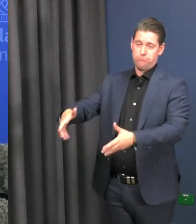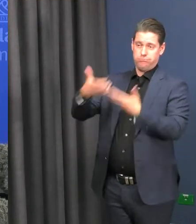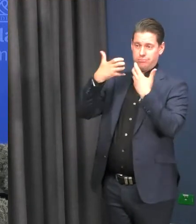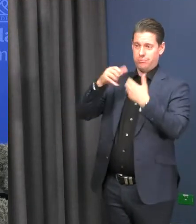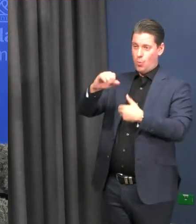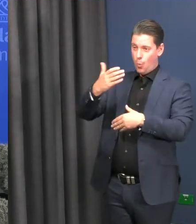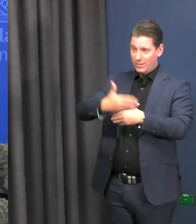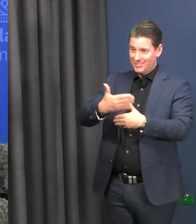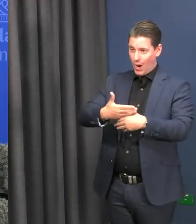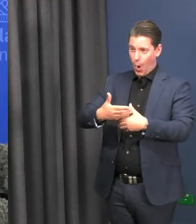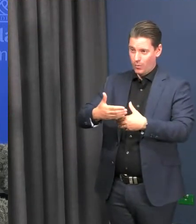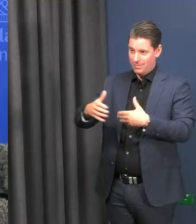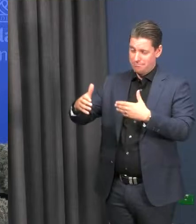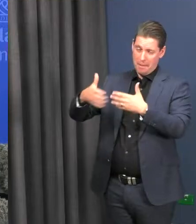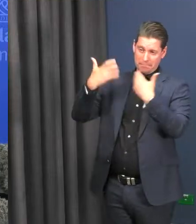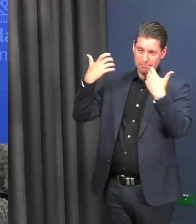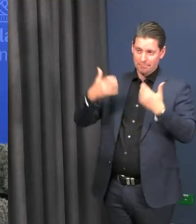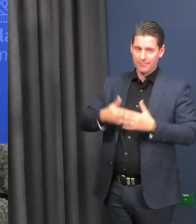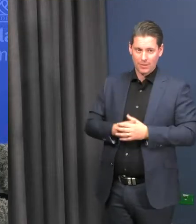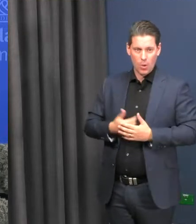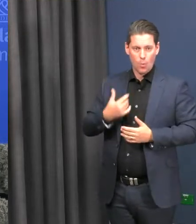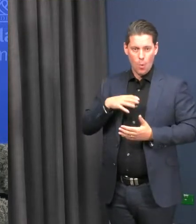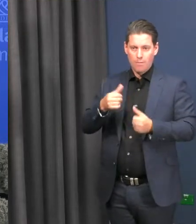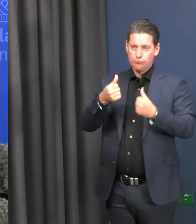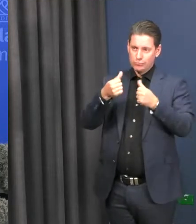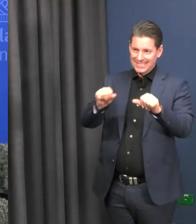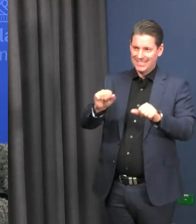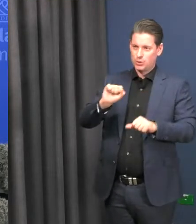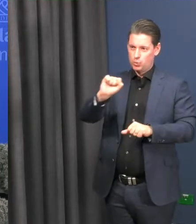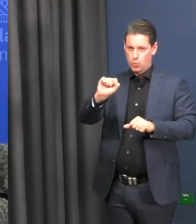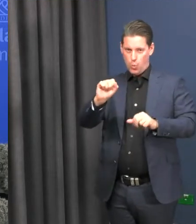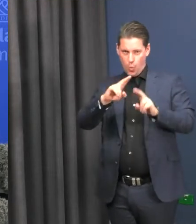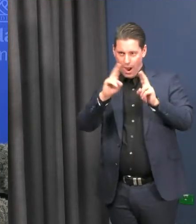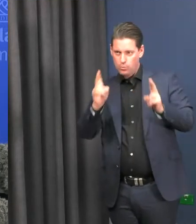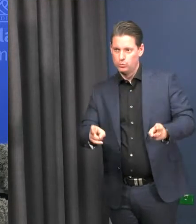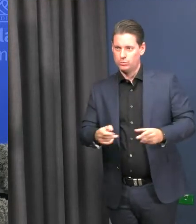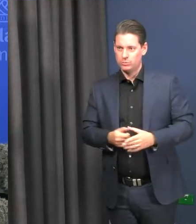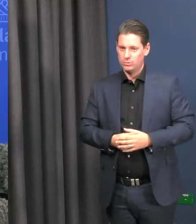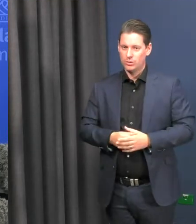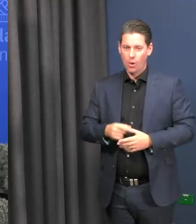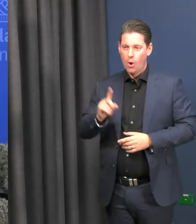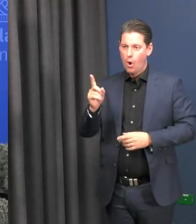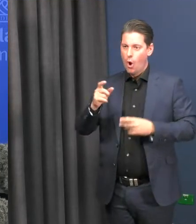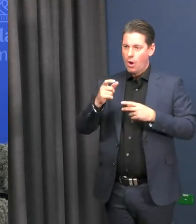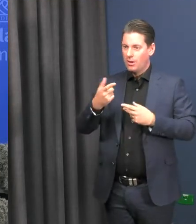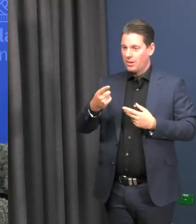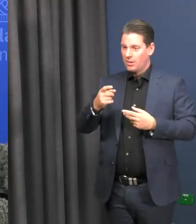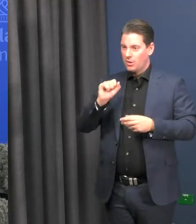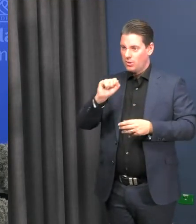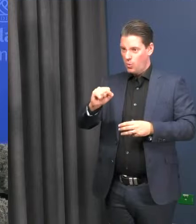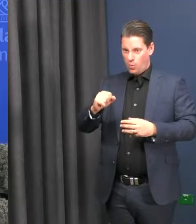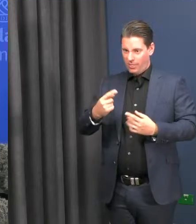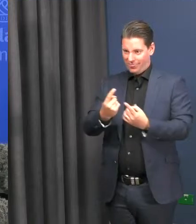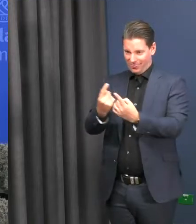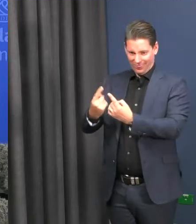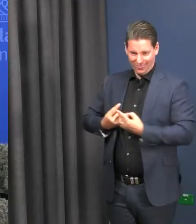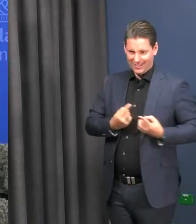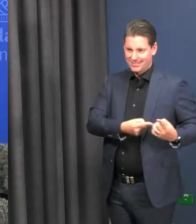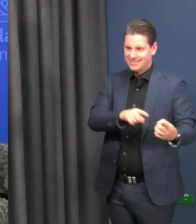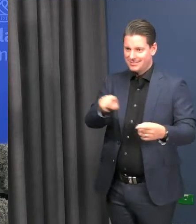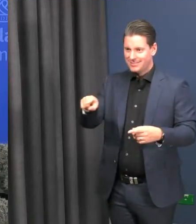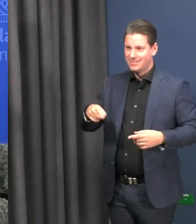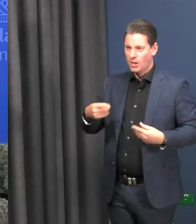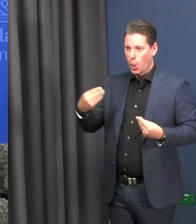And protecting the sanctity of your property is key. So you remove those options for an item to become a